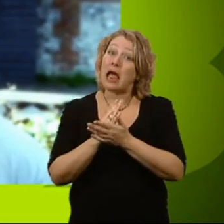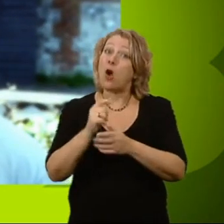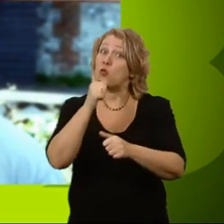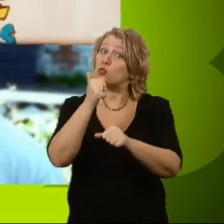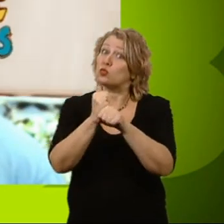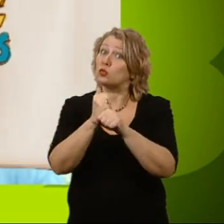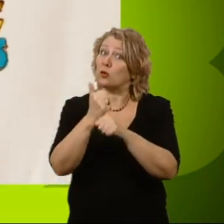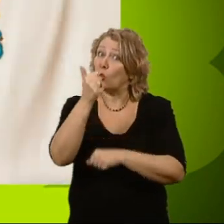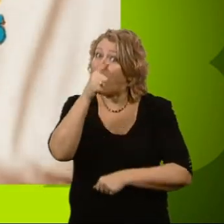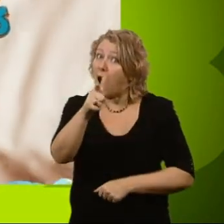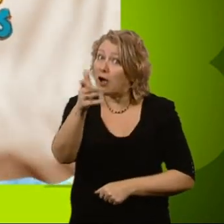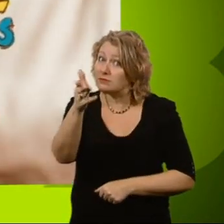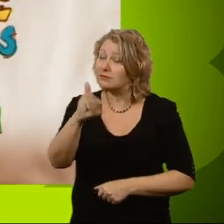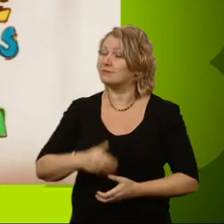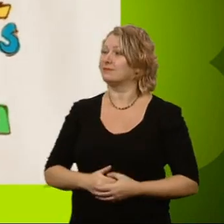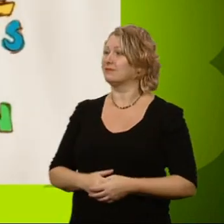luck.